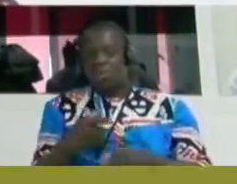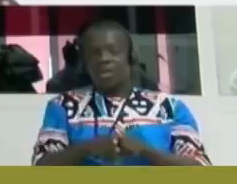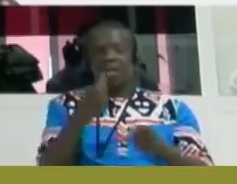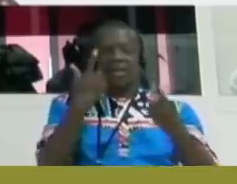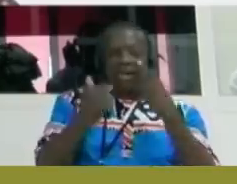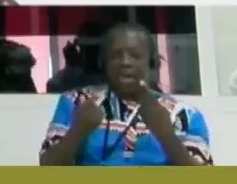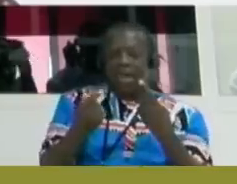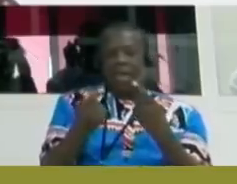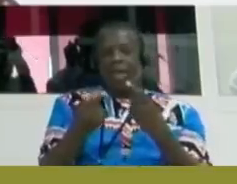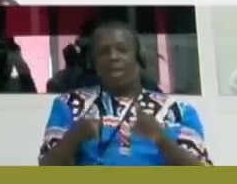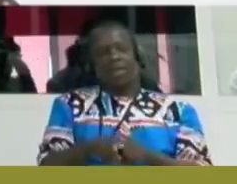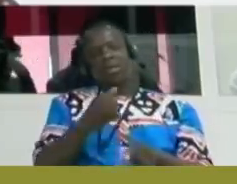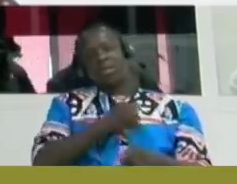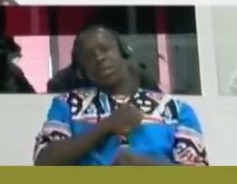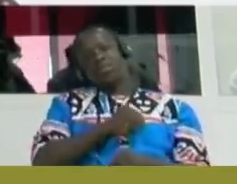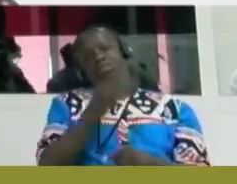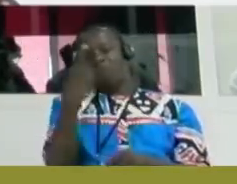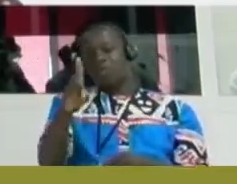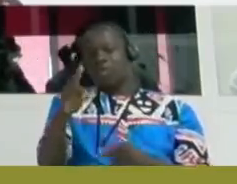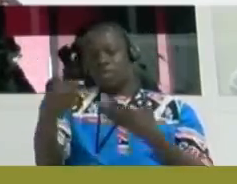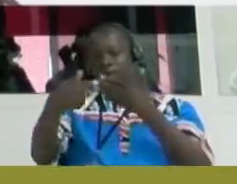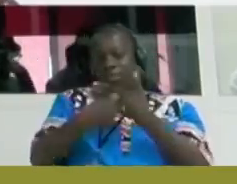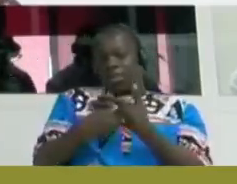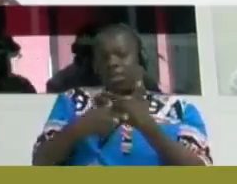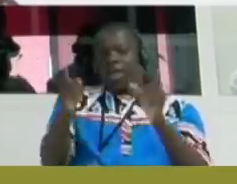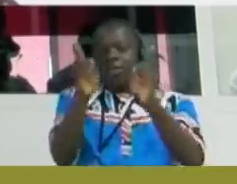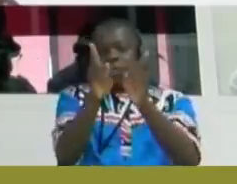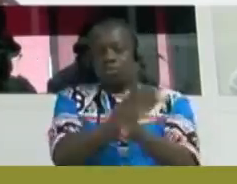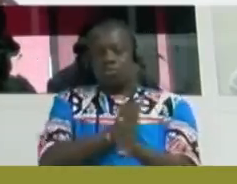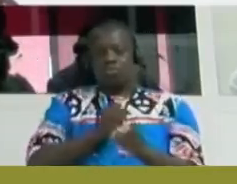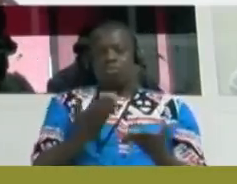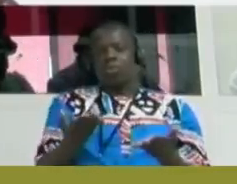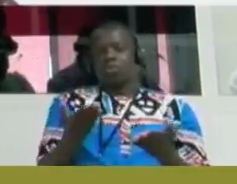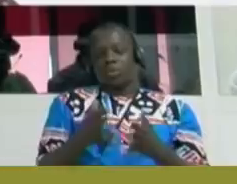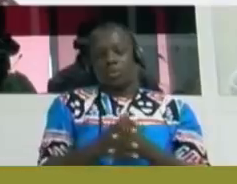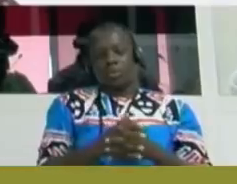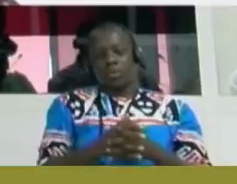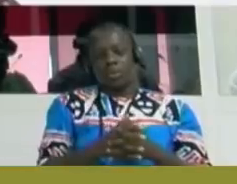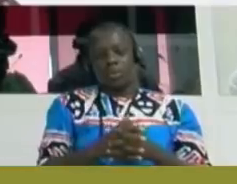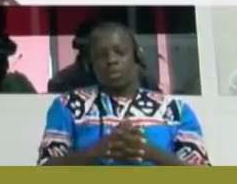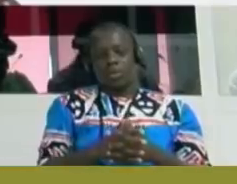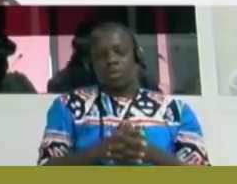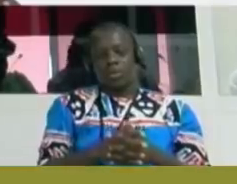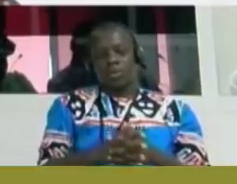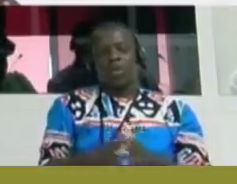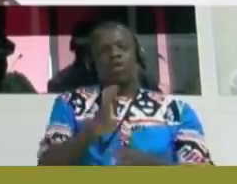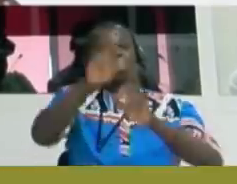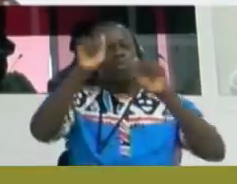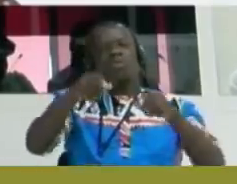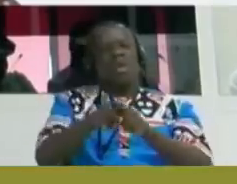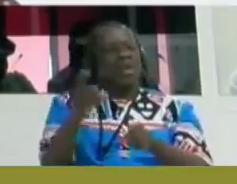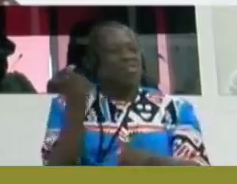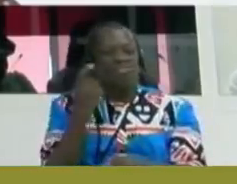a key in decision making and the pioneer of the coup up till the time he fell out with the former president Jammeh, where